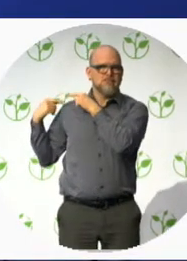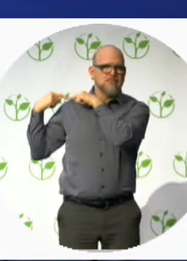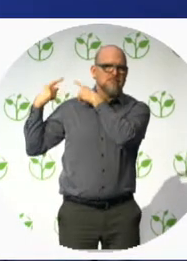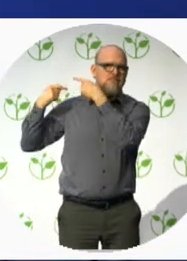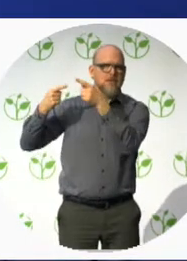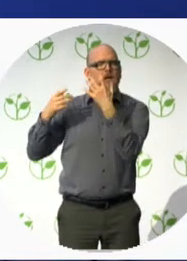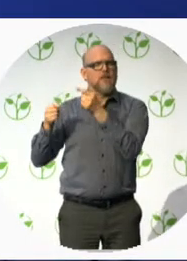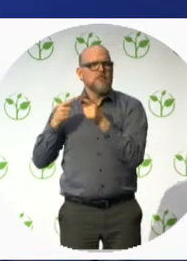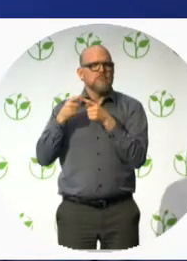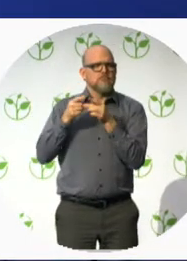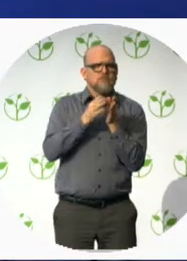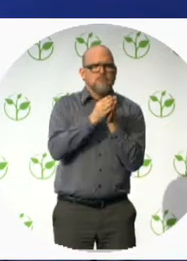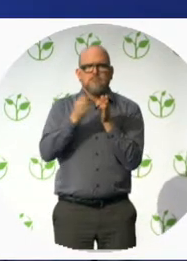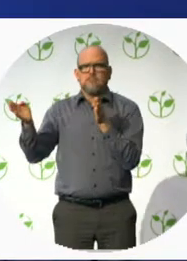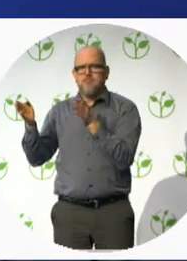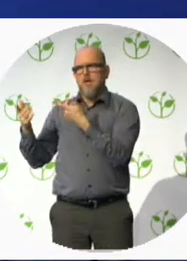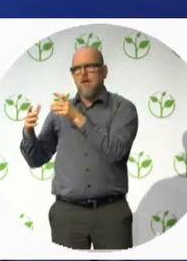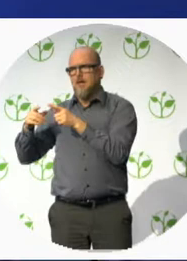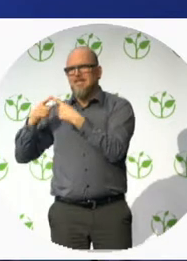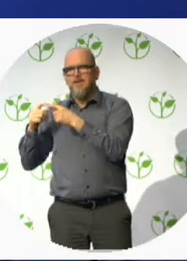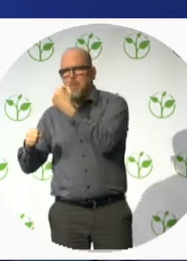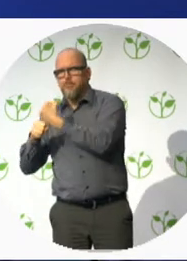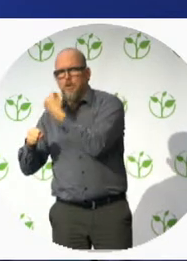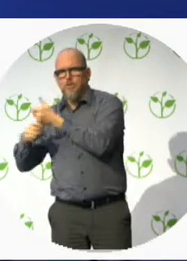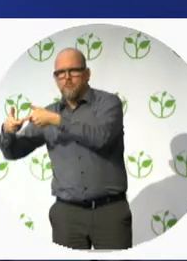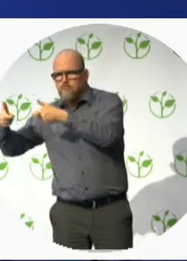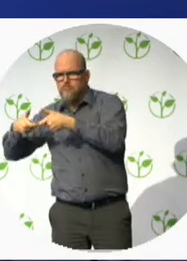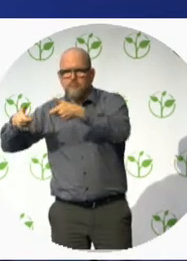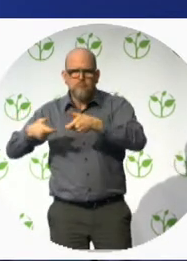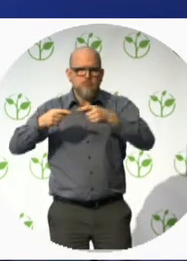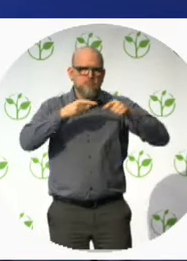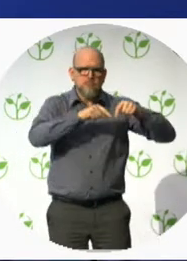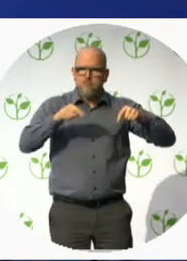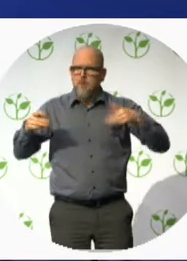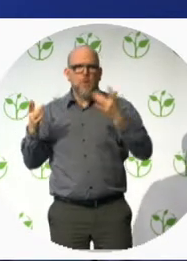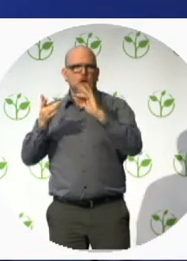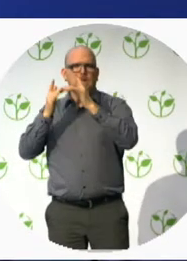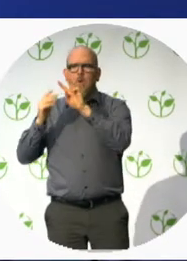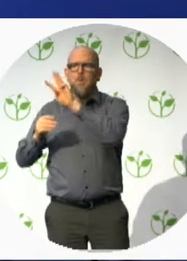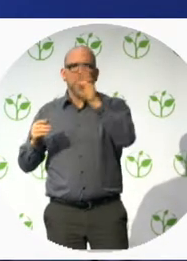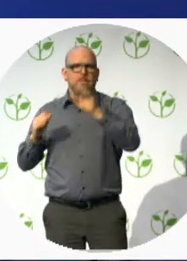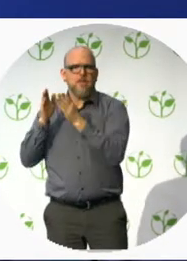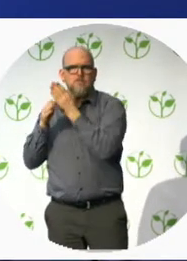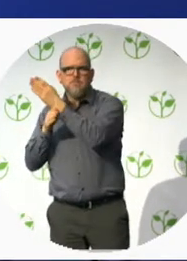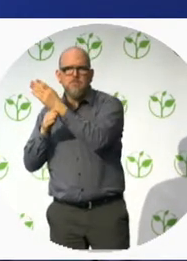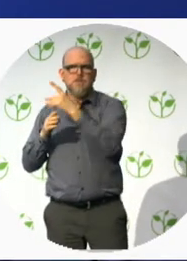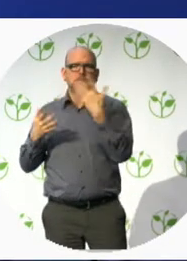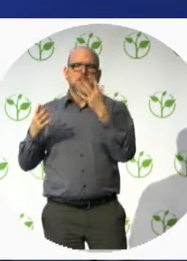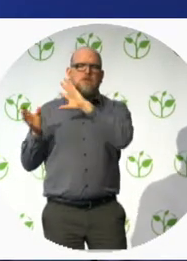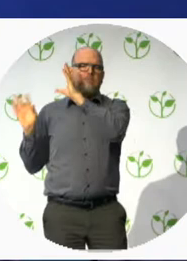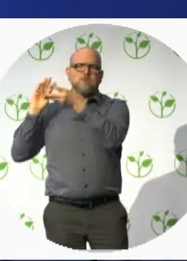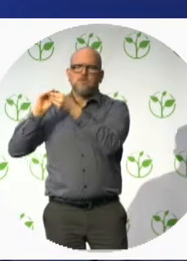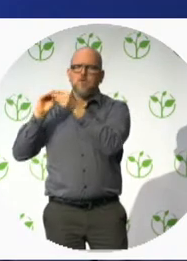online. I'm not going to tell you about what we've been doing for 32 years because you would fall asleep.